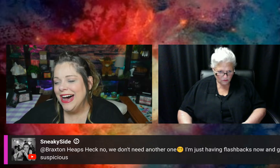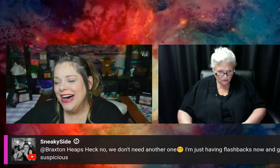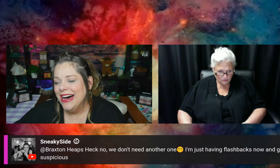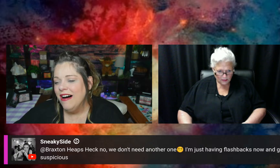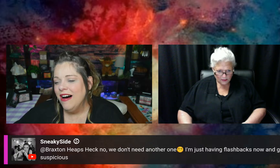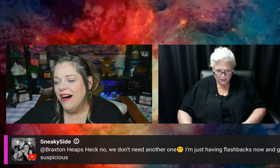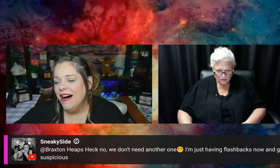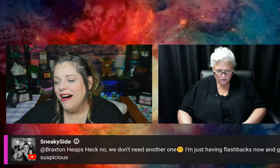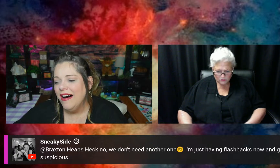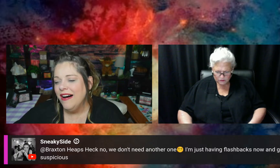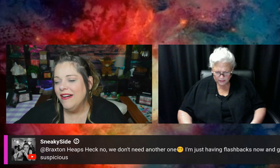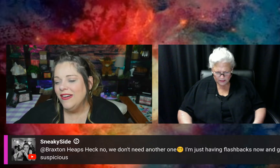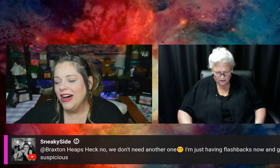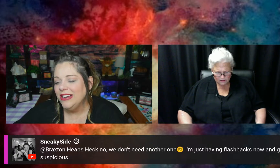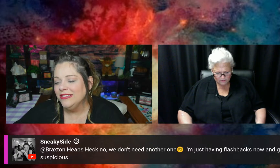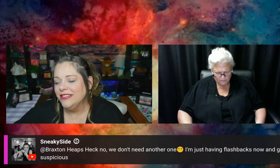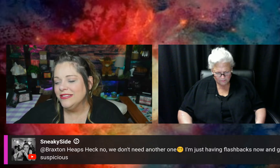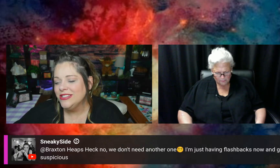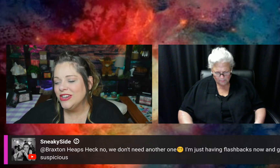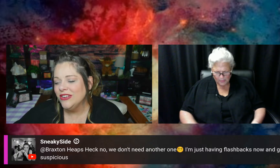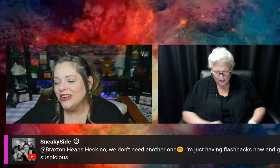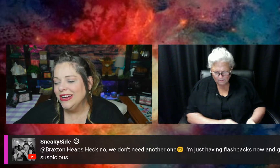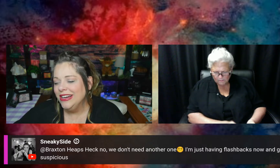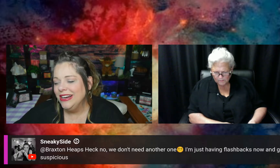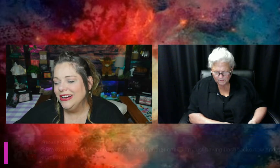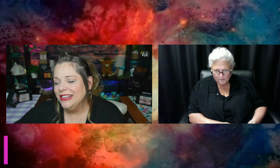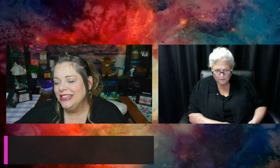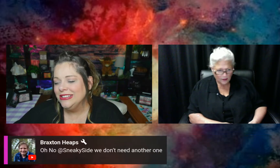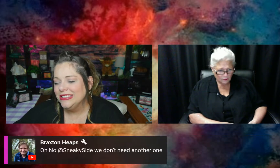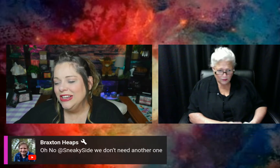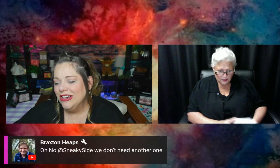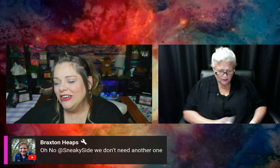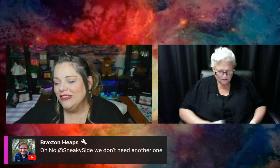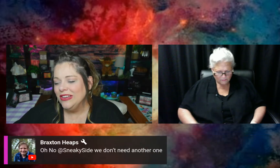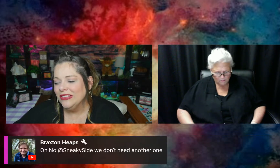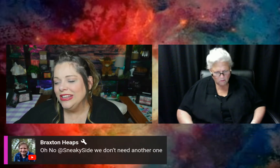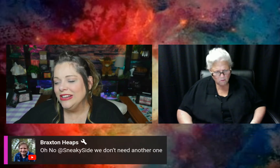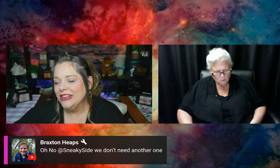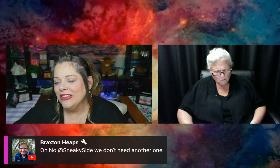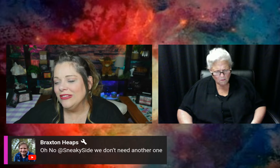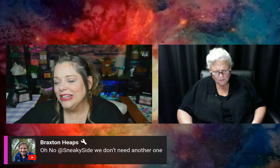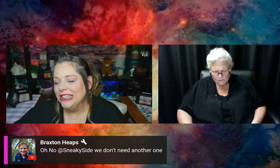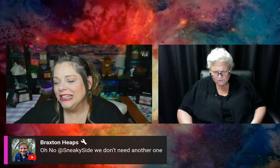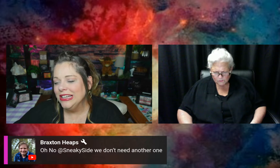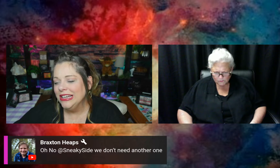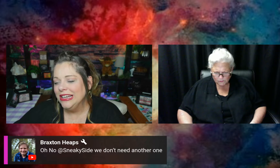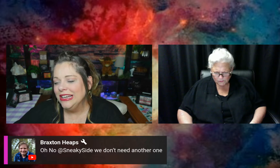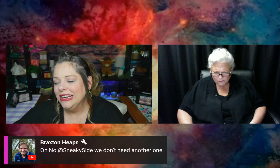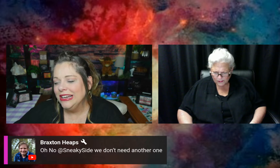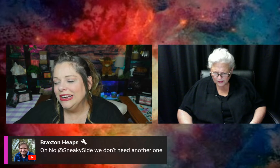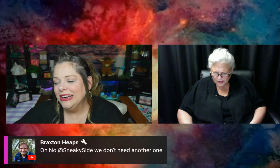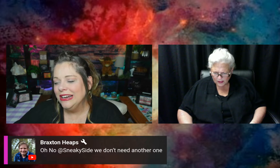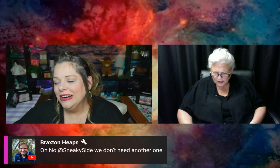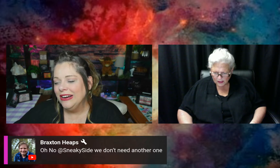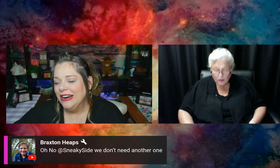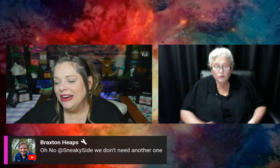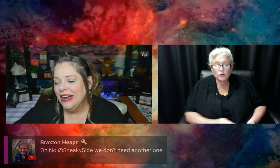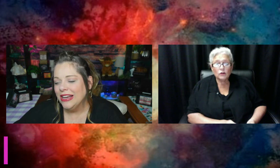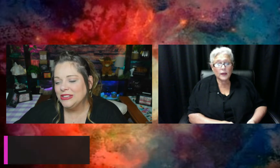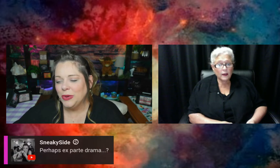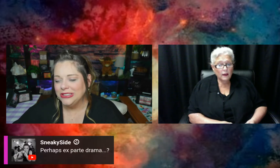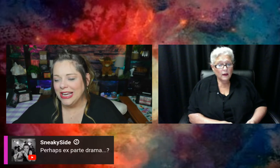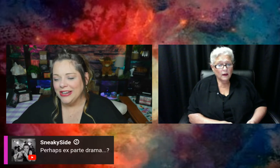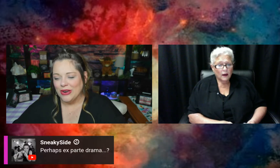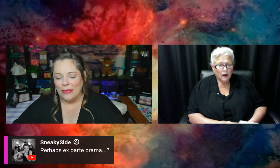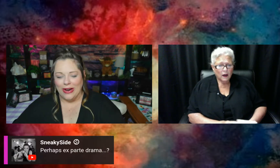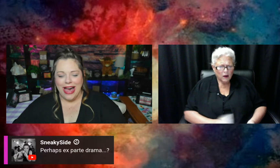I don't know. I don't understand. Oh, I don't know the joke. He goes, oh, we don't need another one. Another cookie?